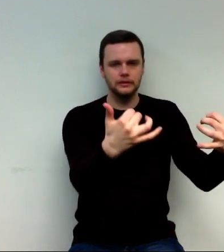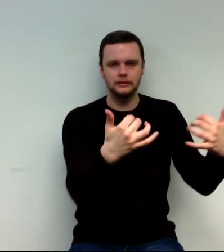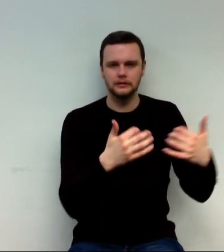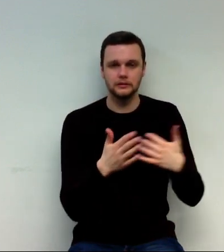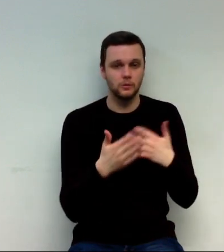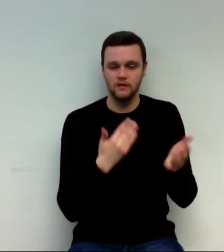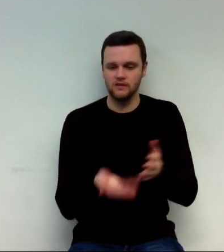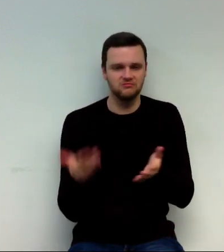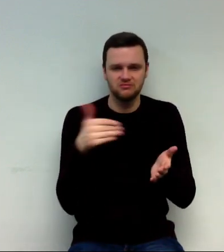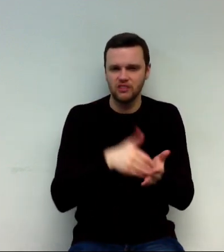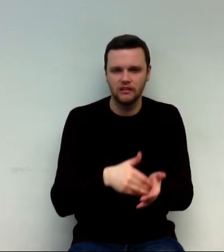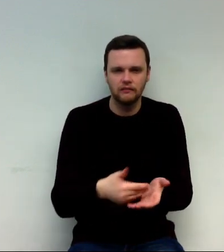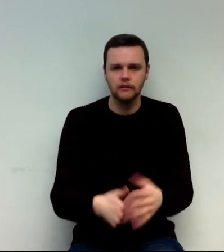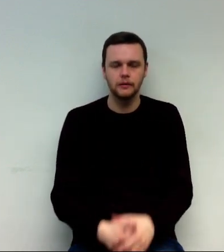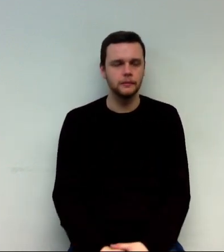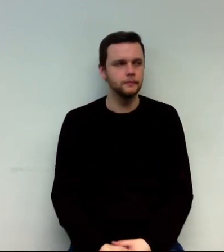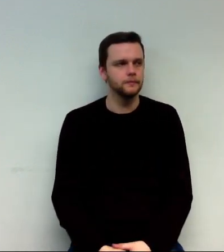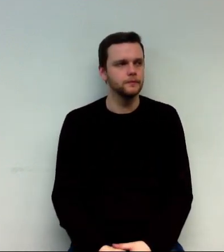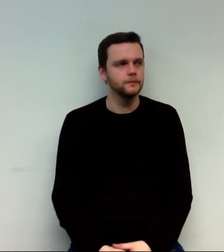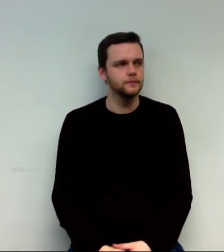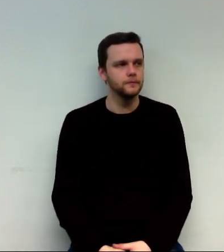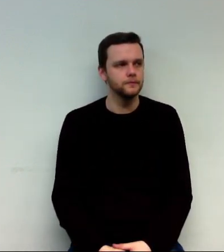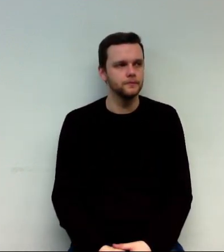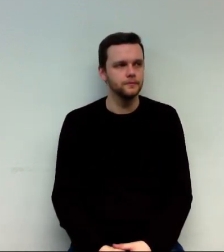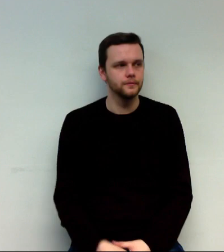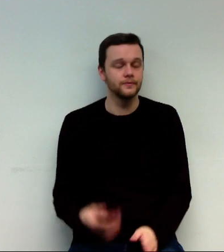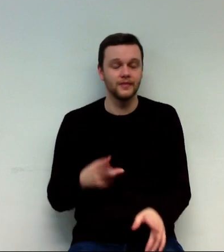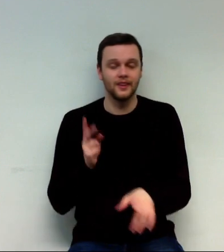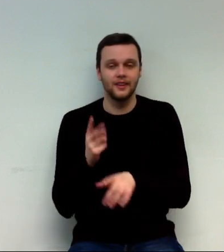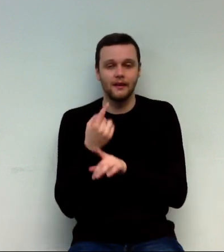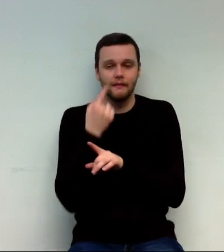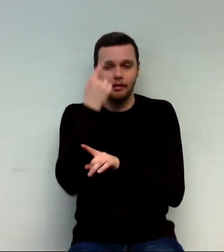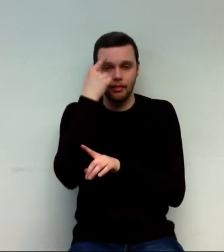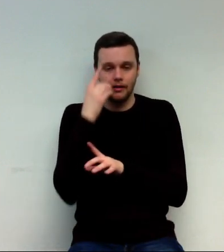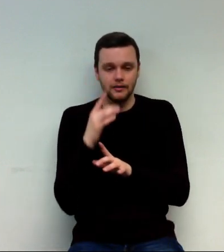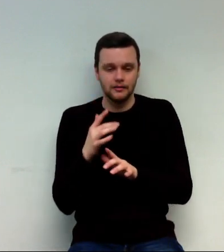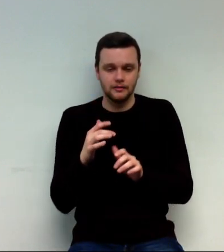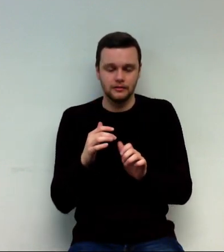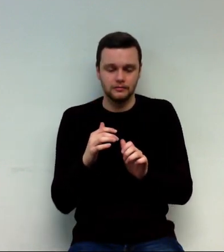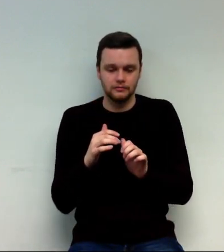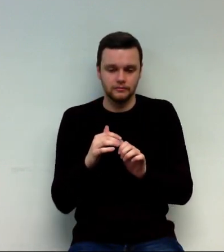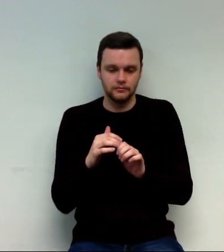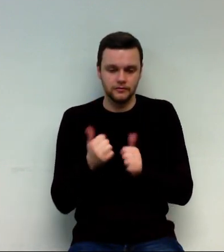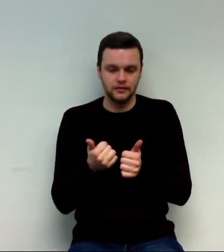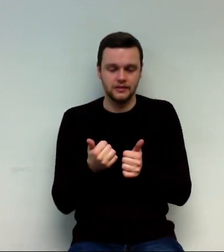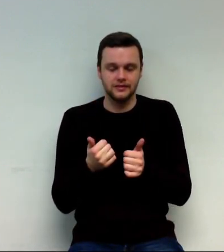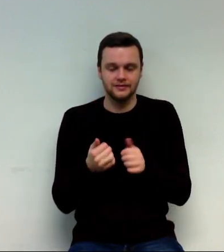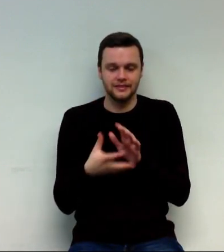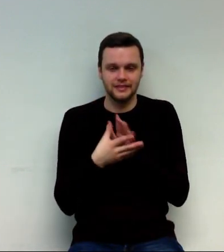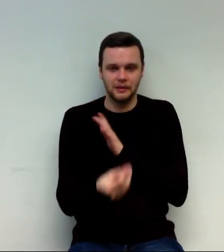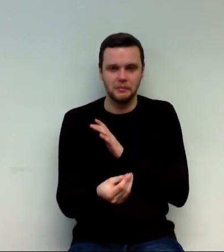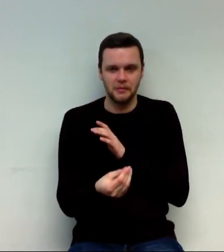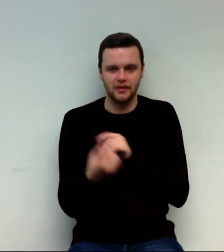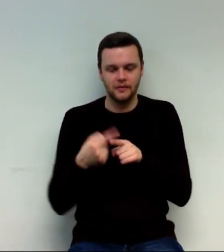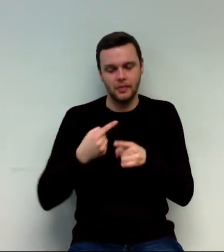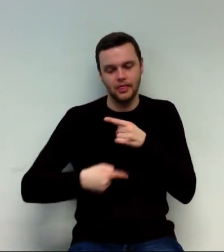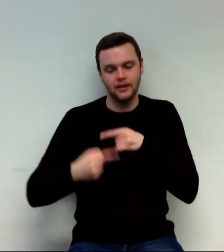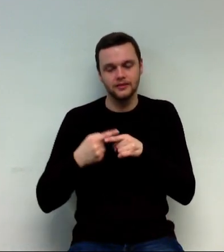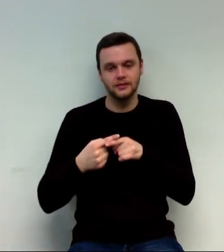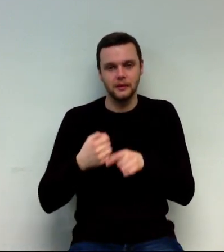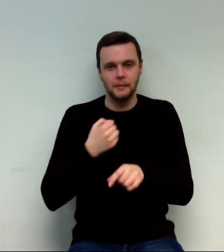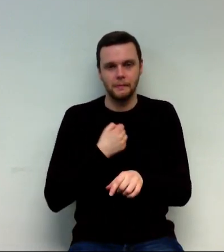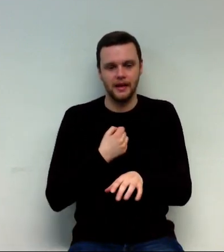visually impaired when they arrive. I think we could give, again, as an example, last year, My Left Right Foot was a